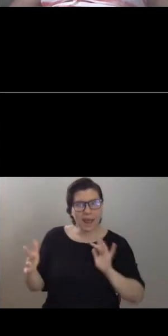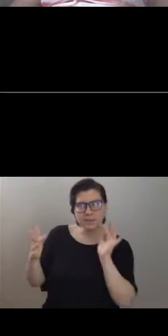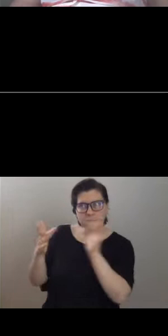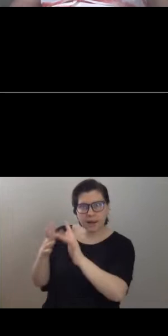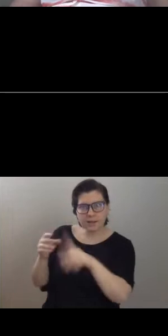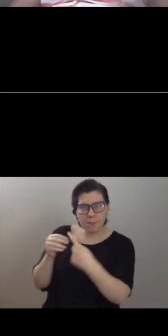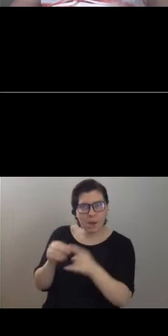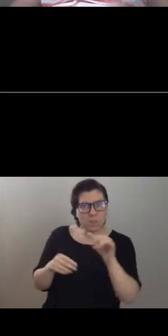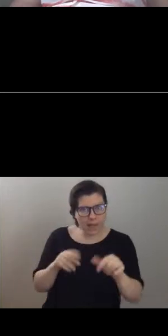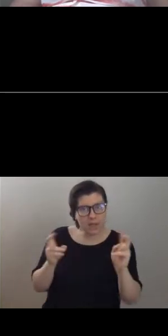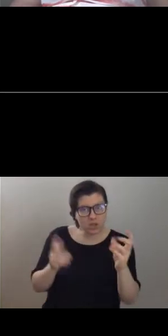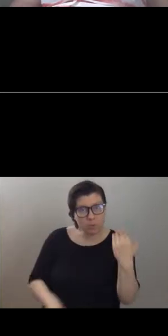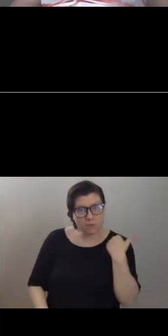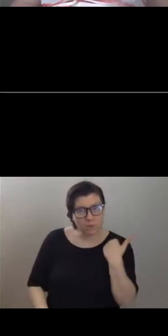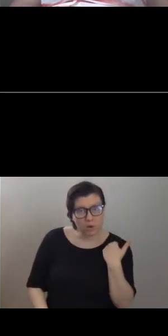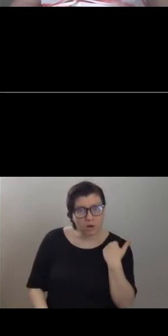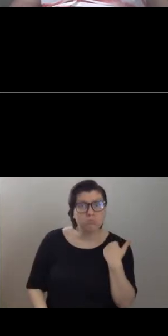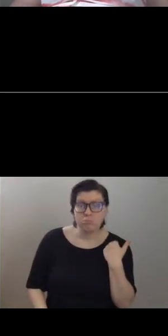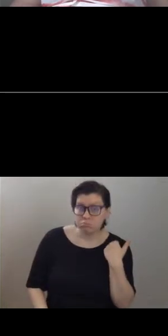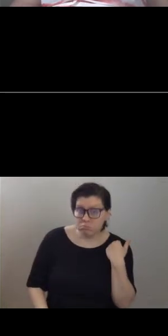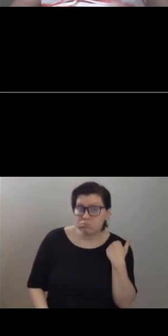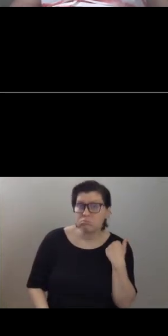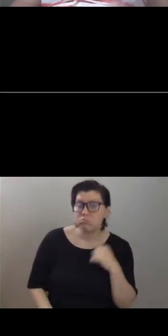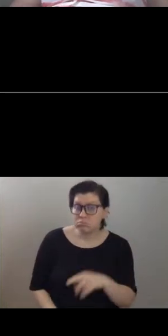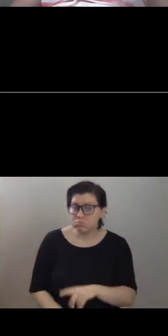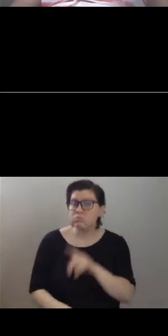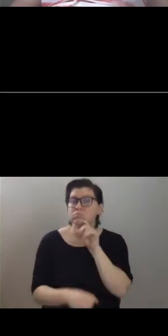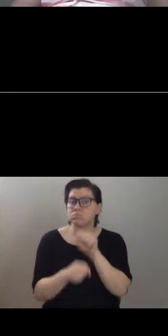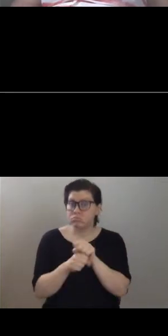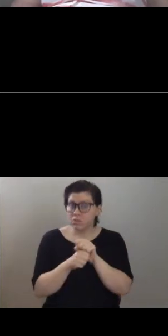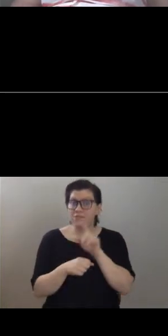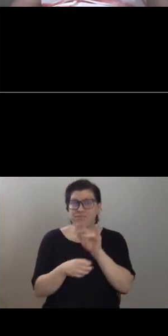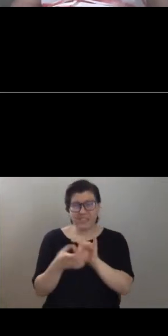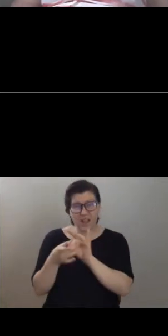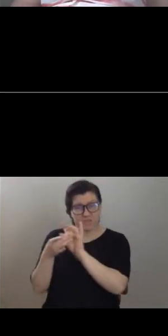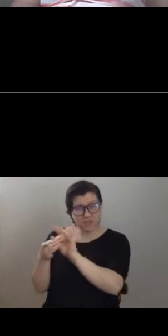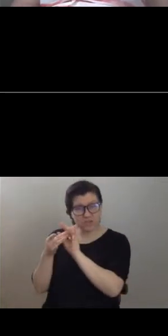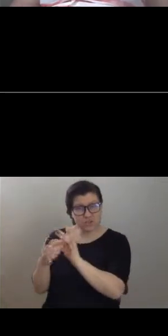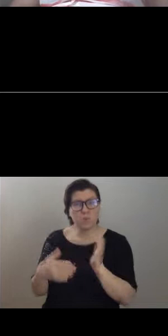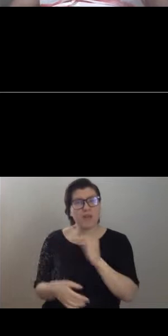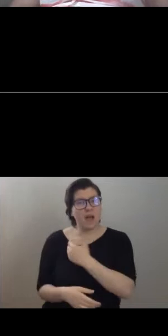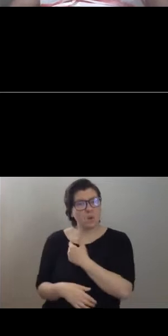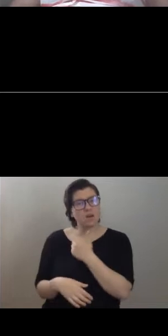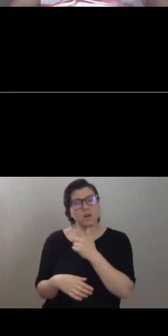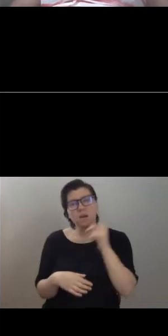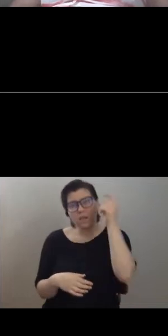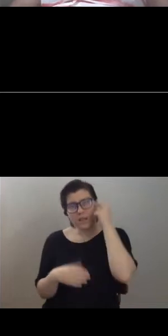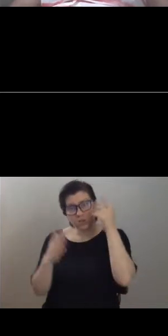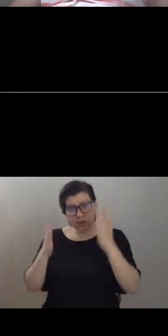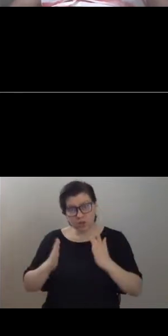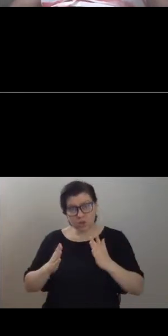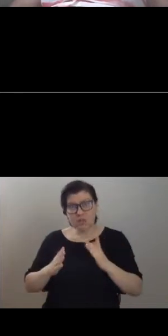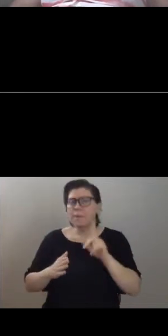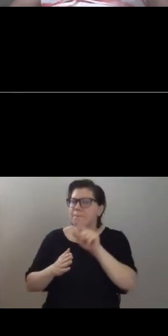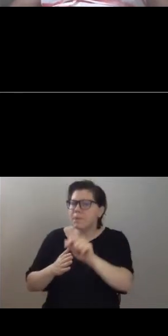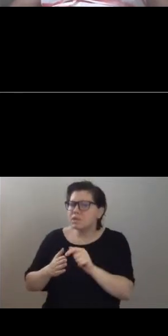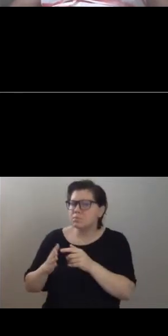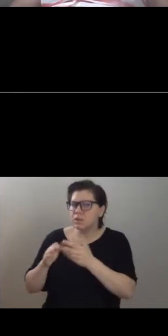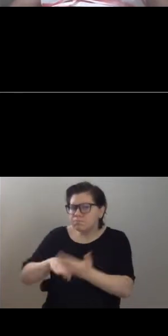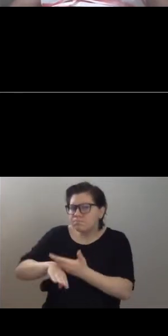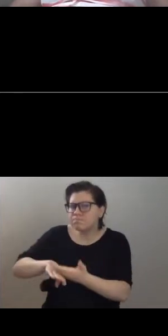this issue. Indeed, these relationships with our legislators need to be cultivated throughout the